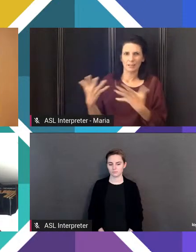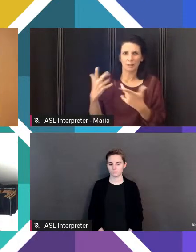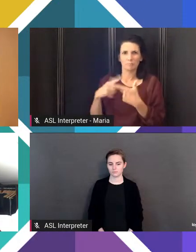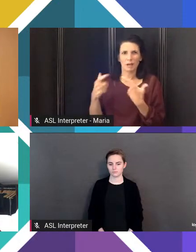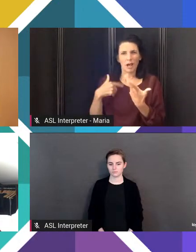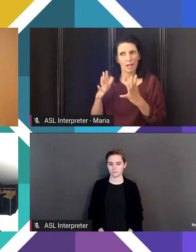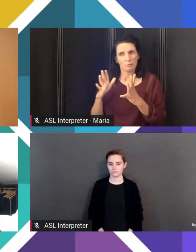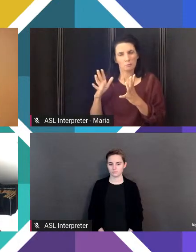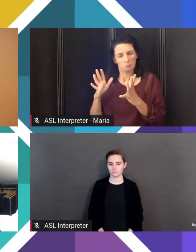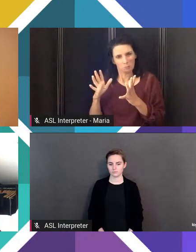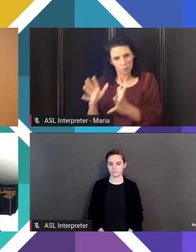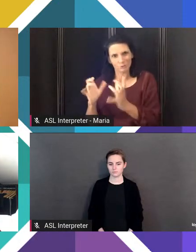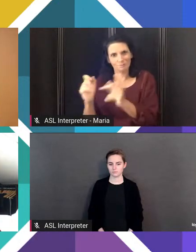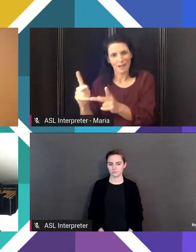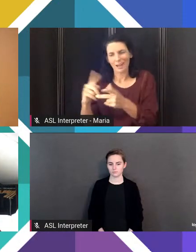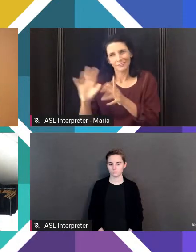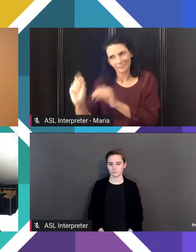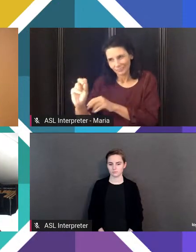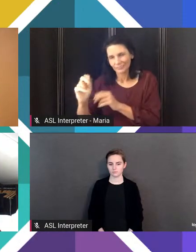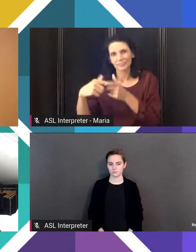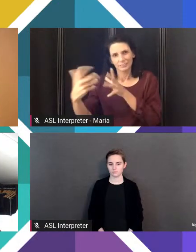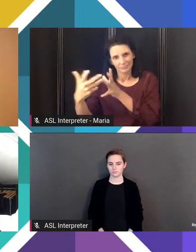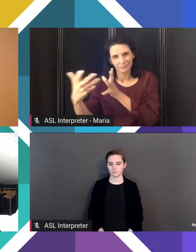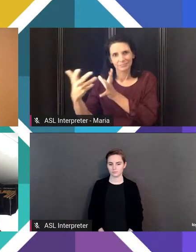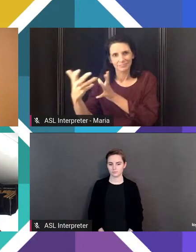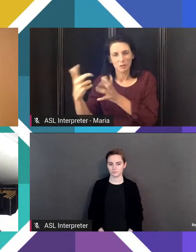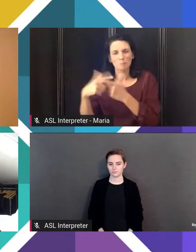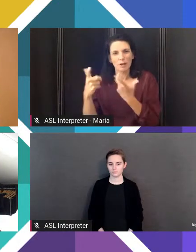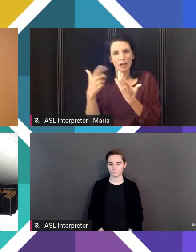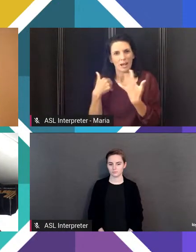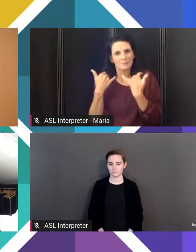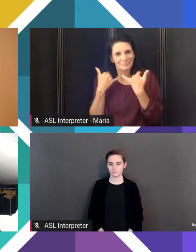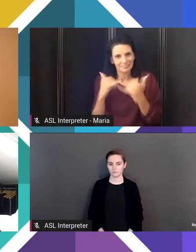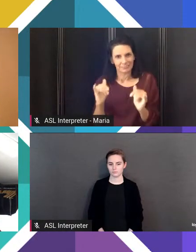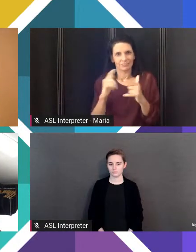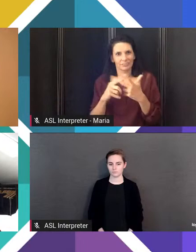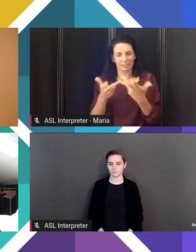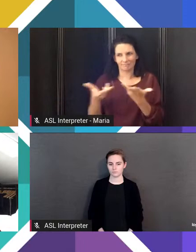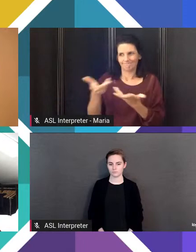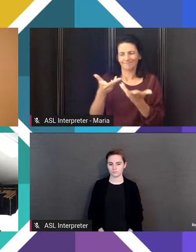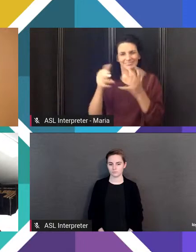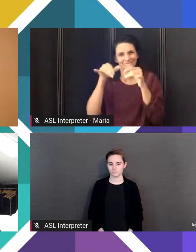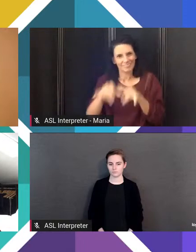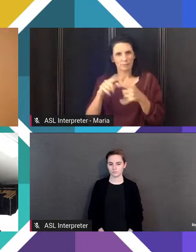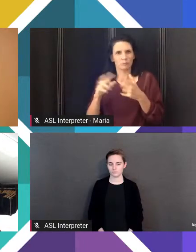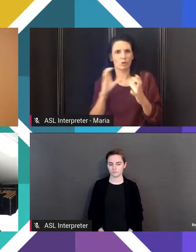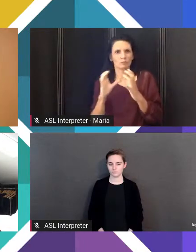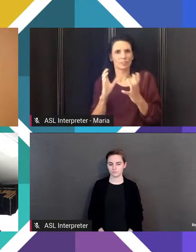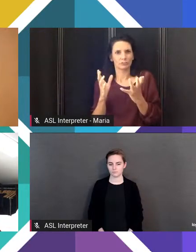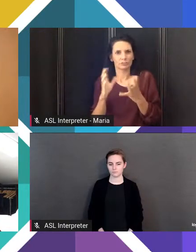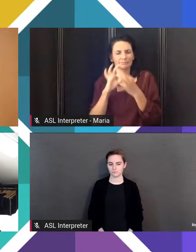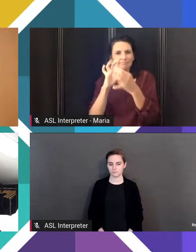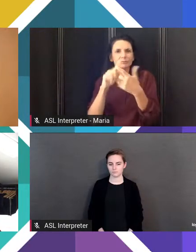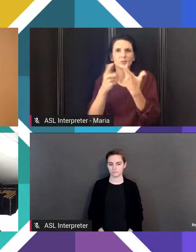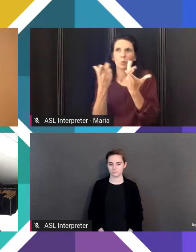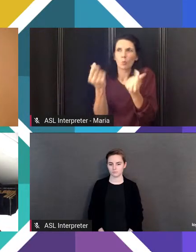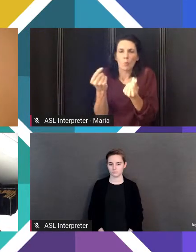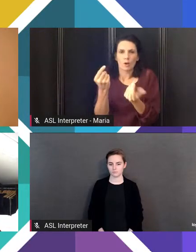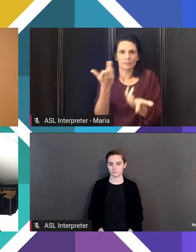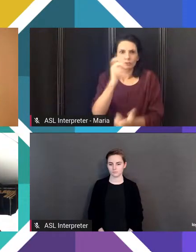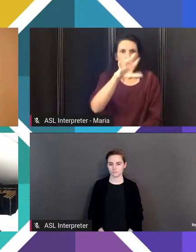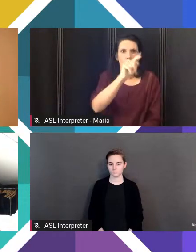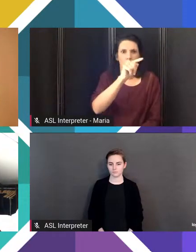this conversation that I still find myself navigating in a lot of spaces about what's art and, like, also, is there a hard